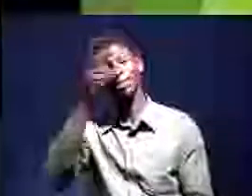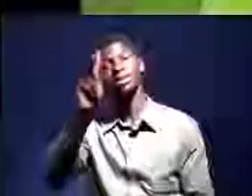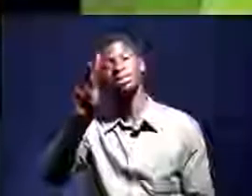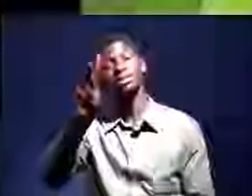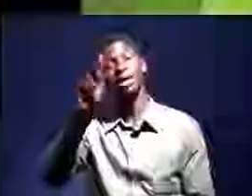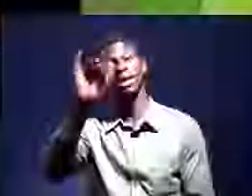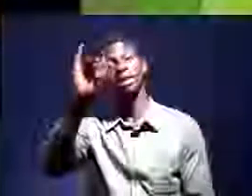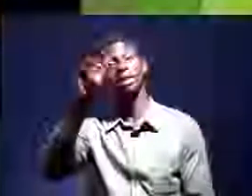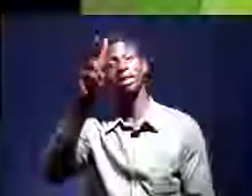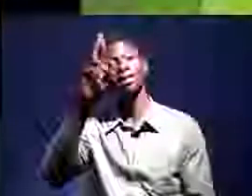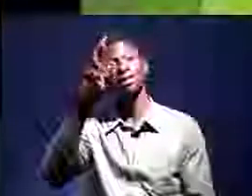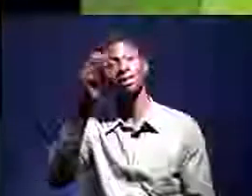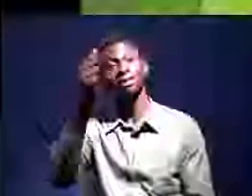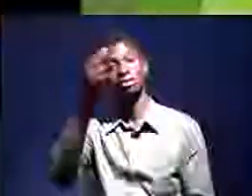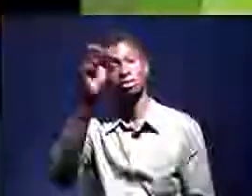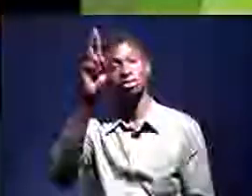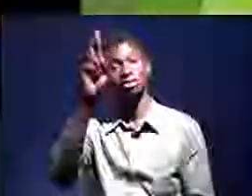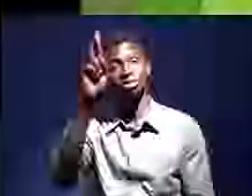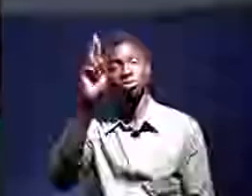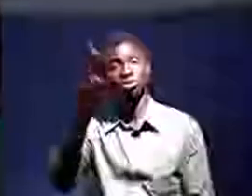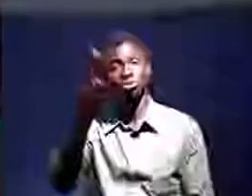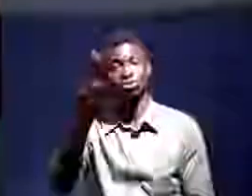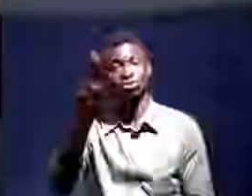19 were baptized this morning.